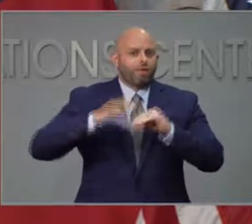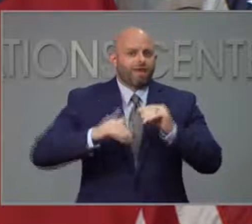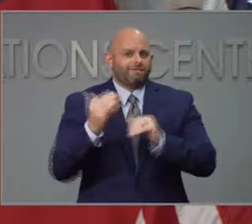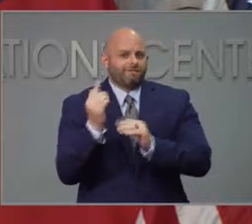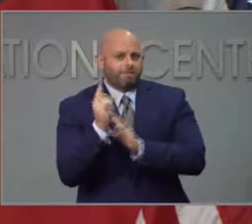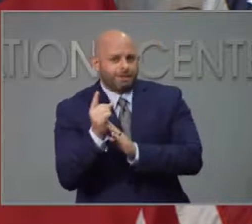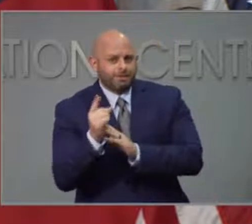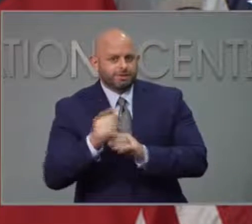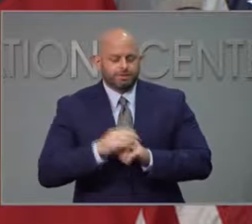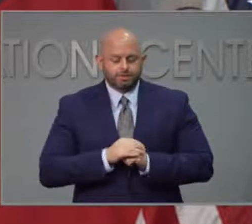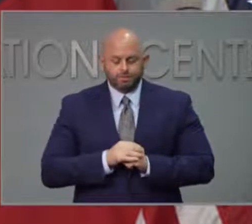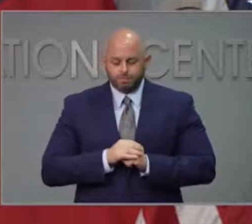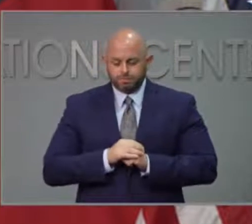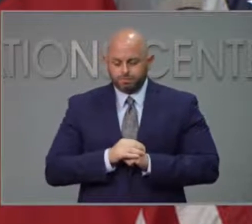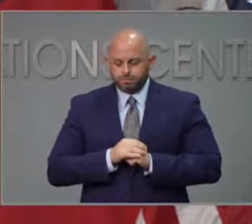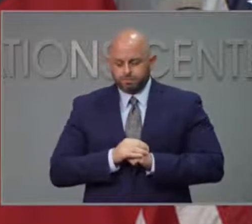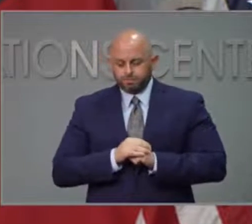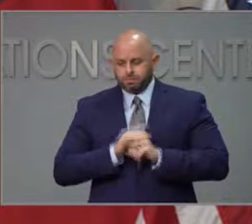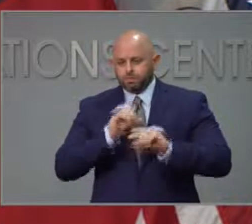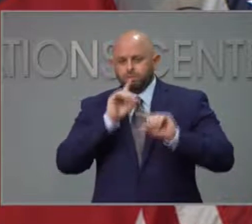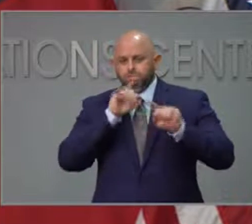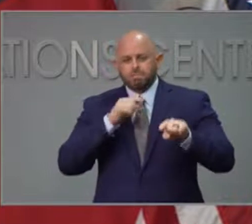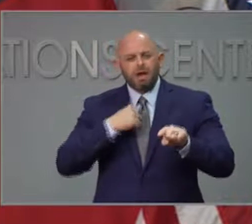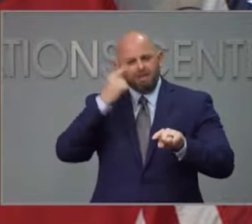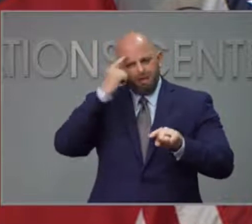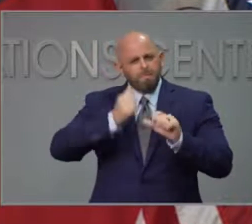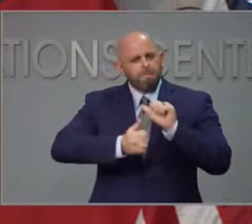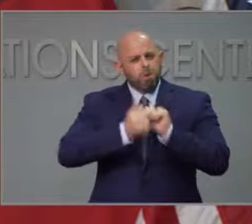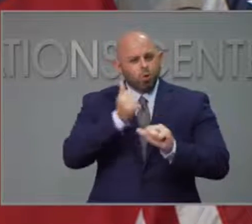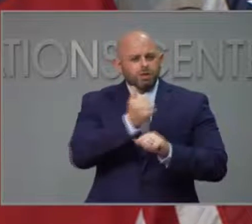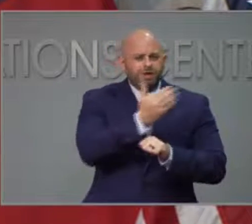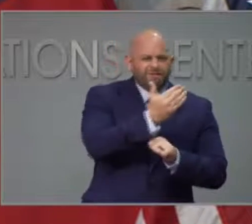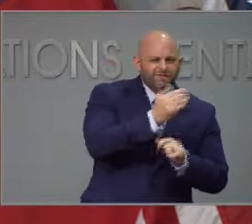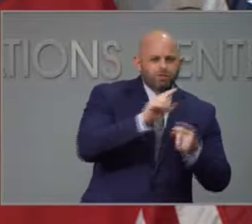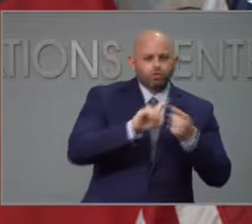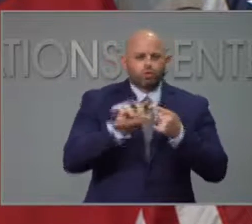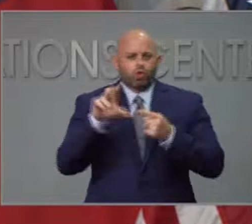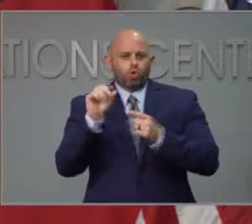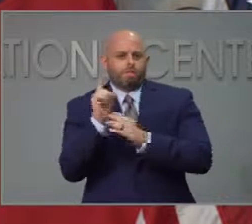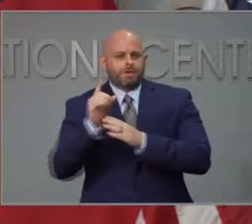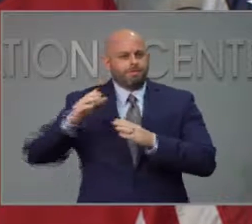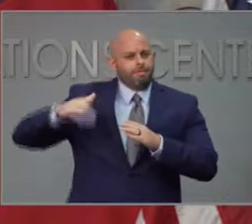I believe most of them were within 15 to 30 minutes.